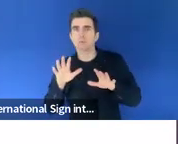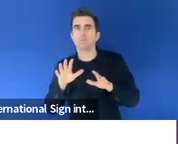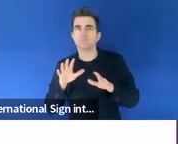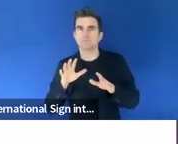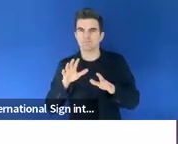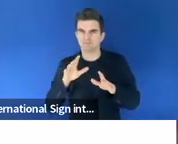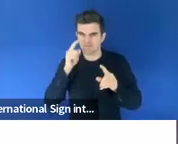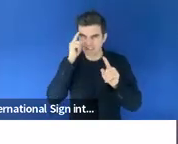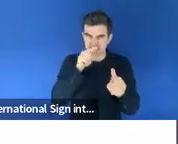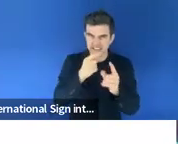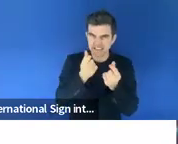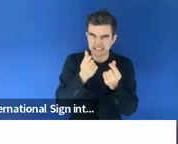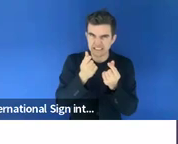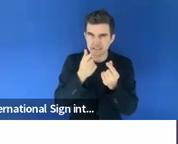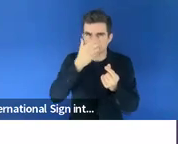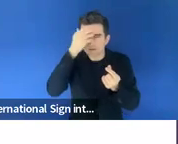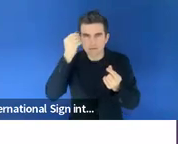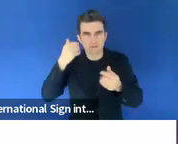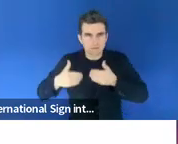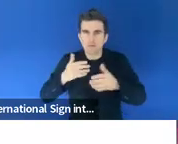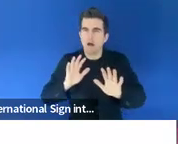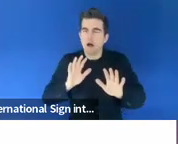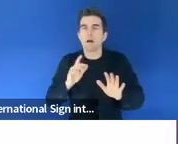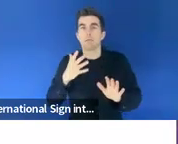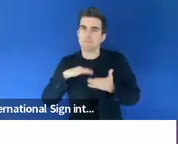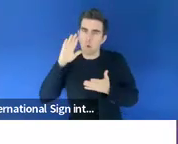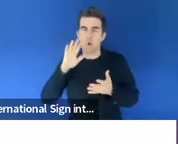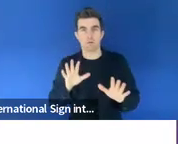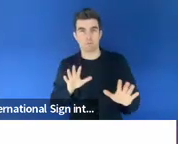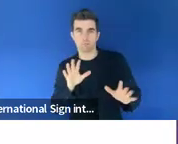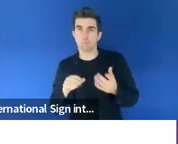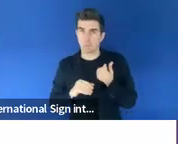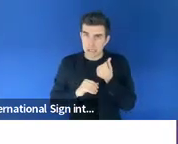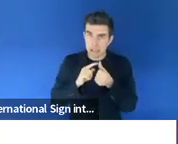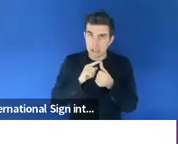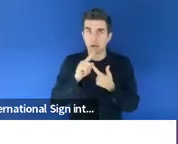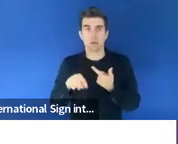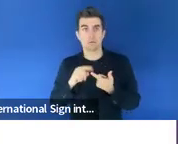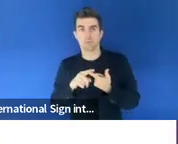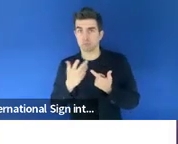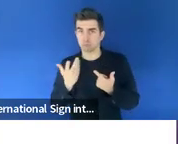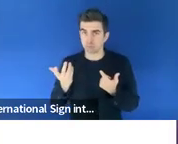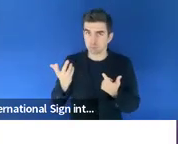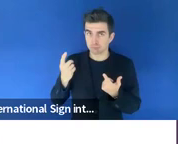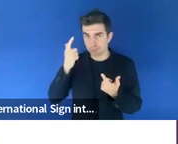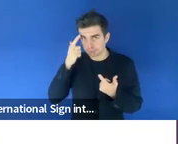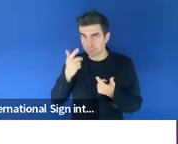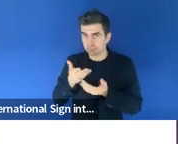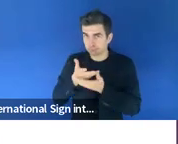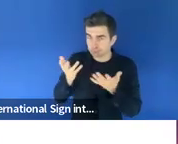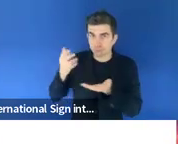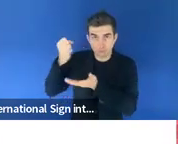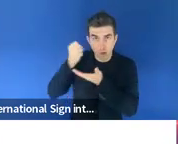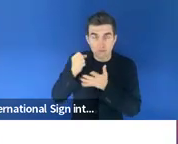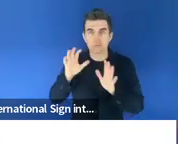something worthwhile with that funding. So focus on the process, not just on the end point or the end goal.